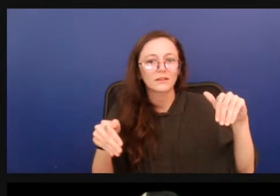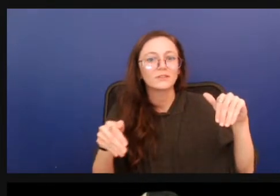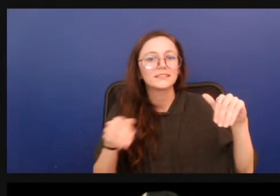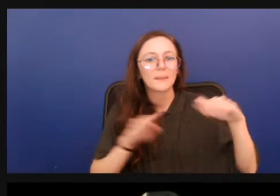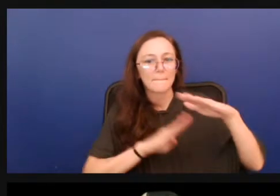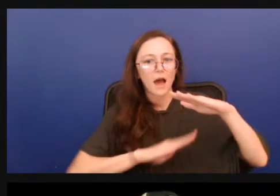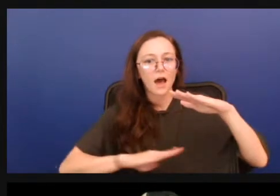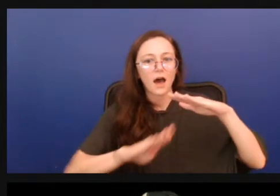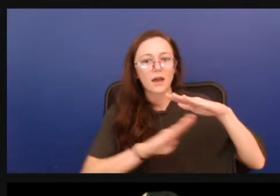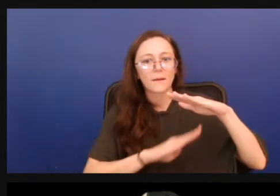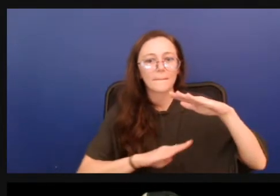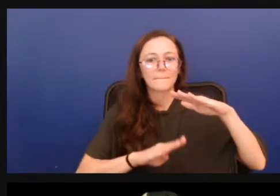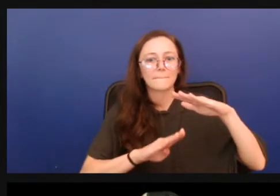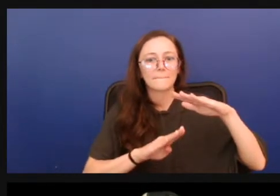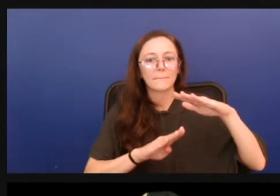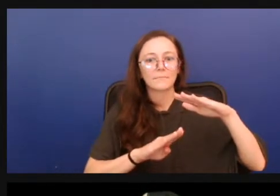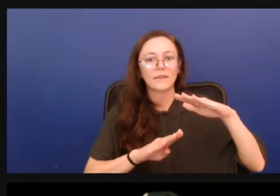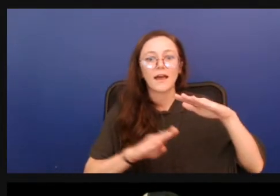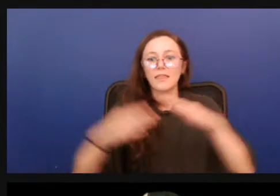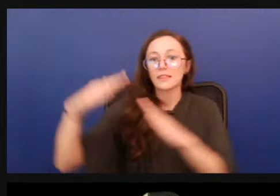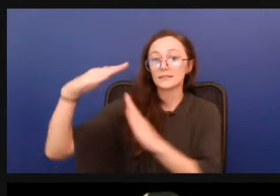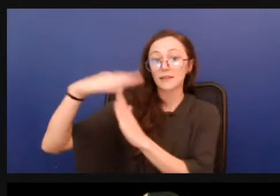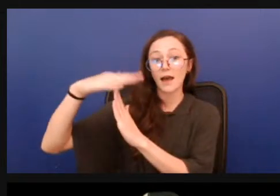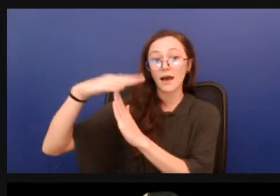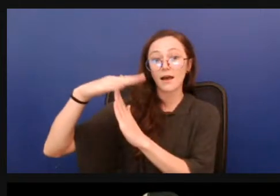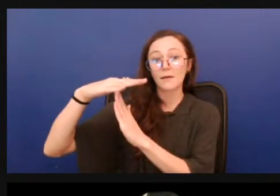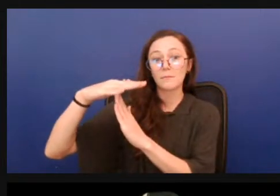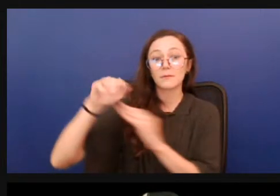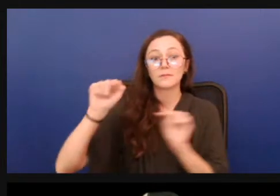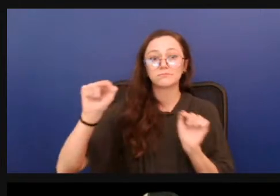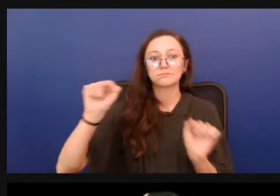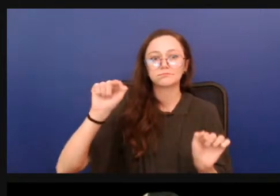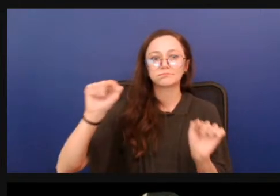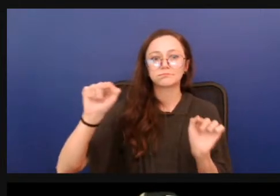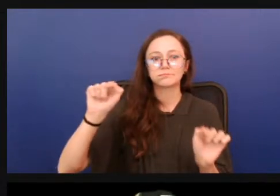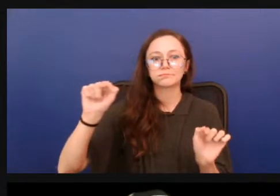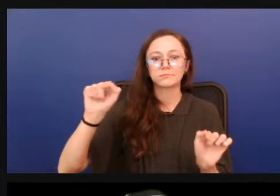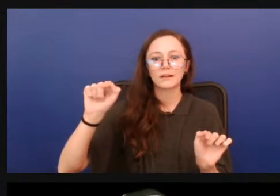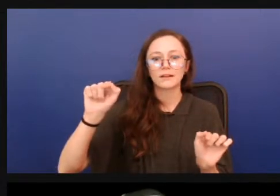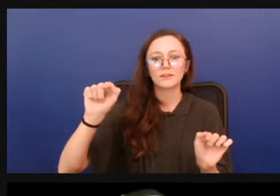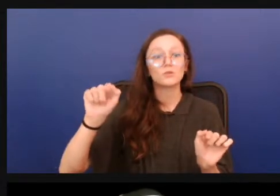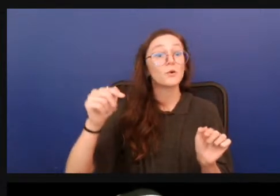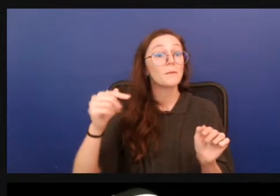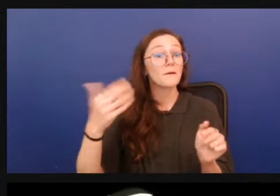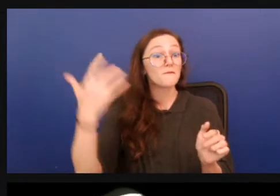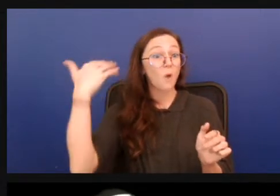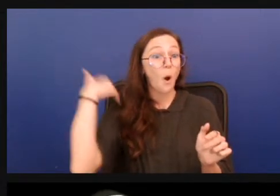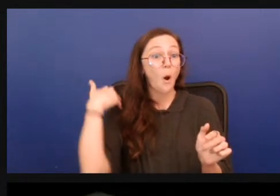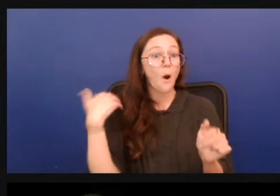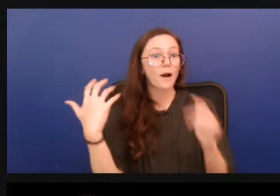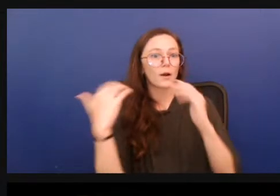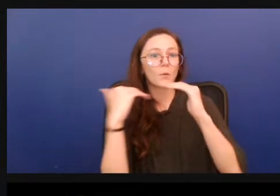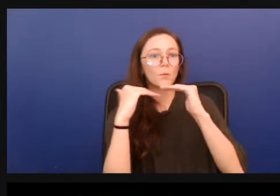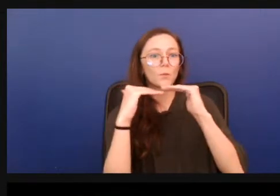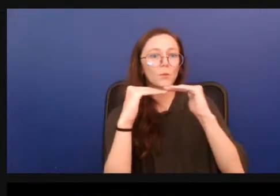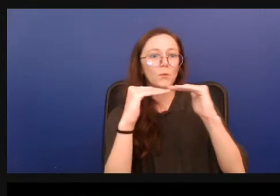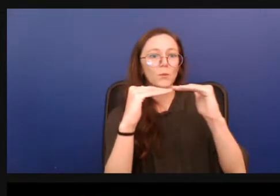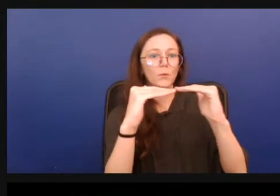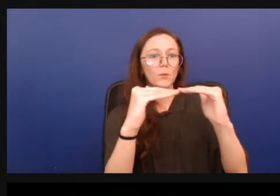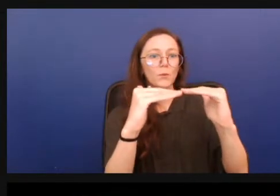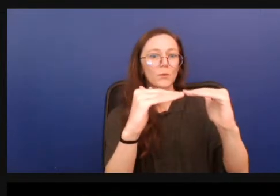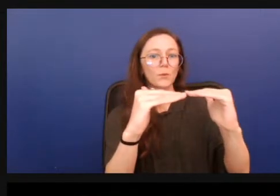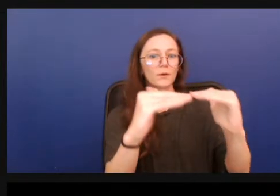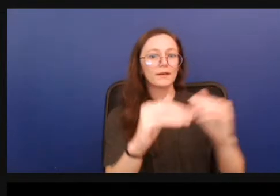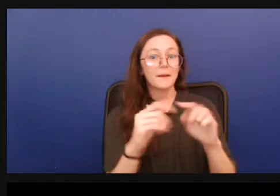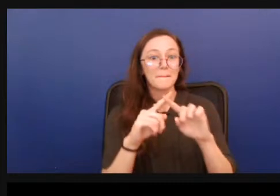here, and you see the top of them over here. So these used to match up. And you can see that over a course of time, there's